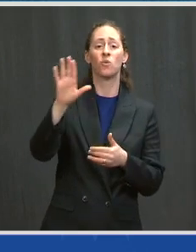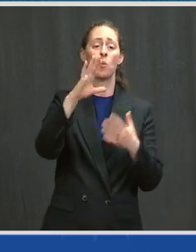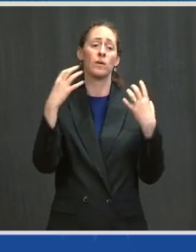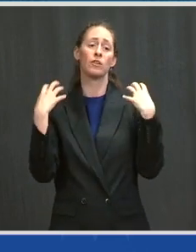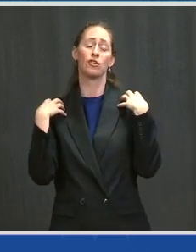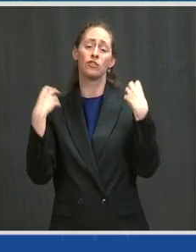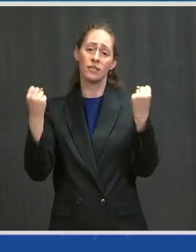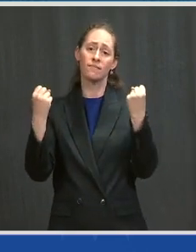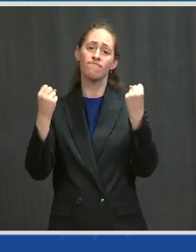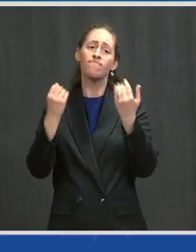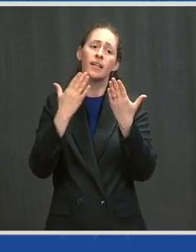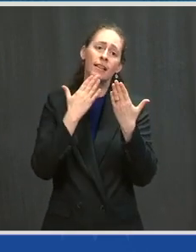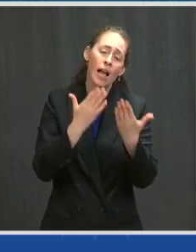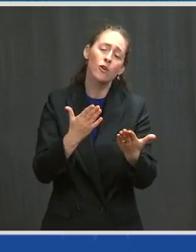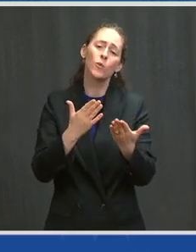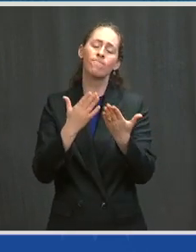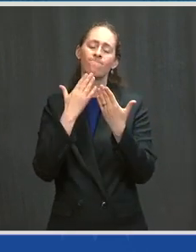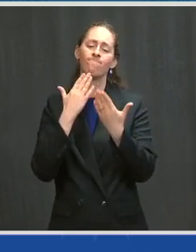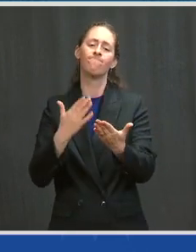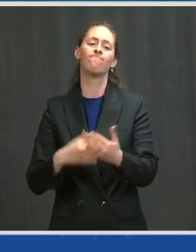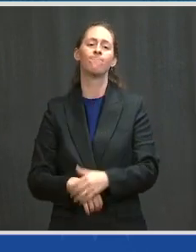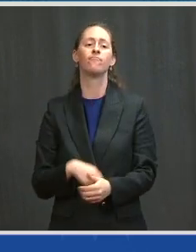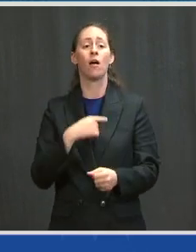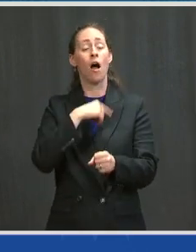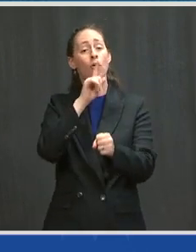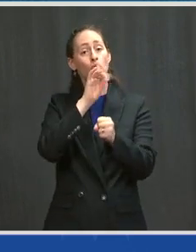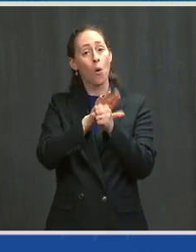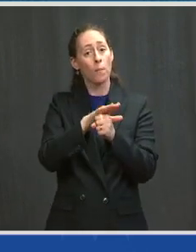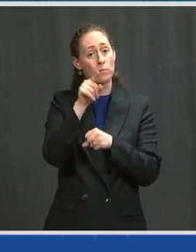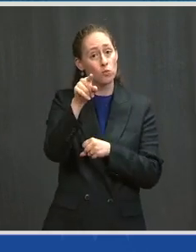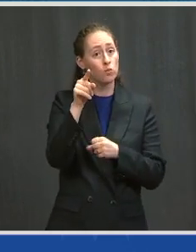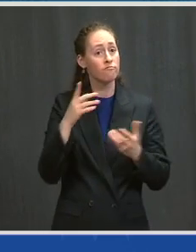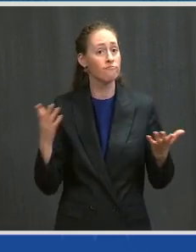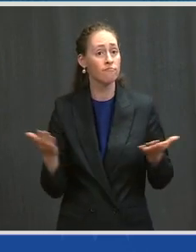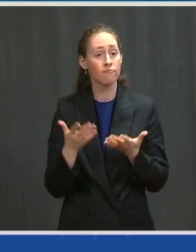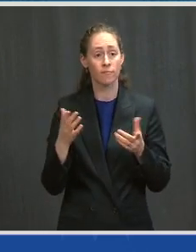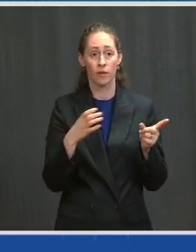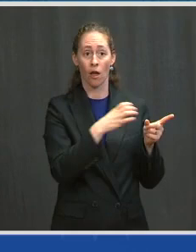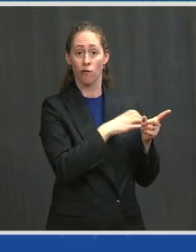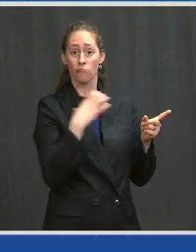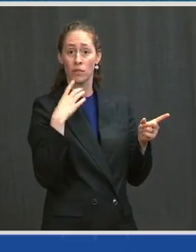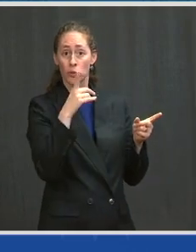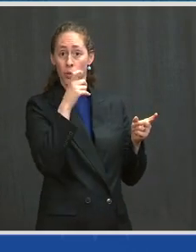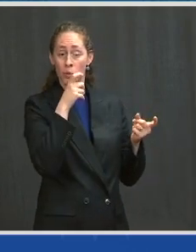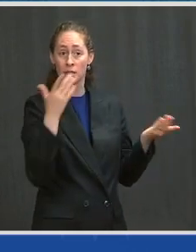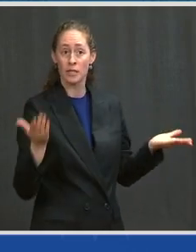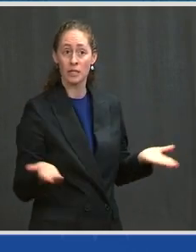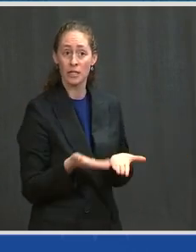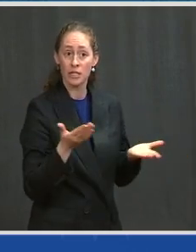for their courage. But I promise you, none of the members of Congress that are here, nor I, nor Jill, are going to let